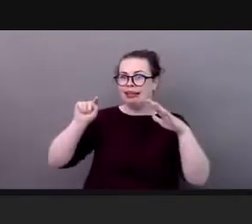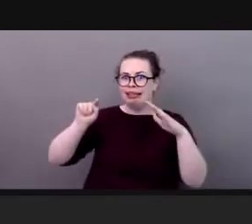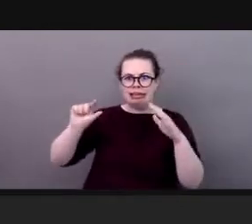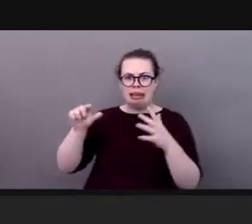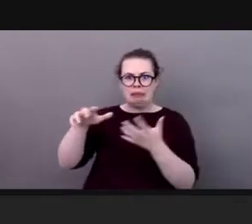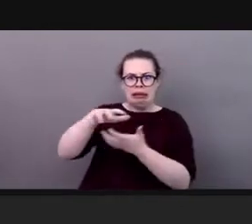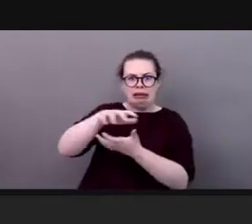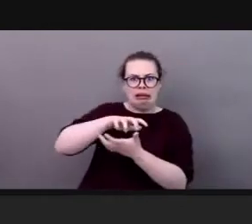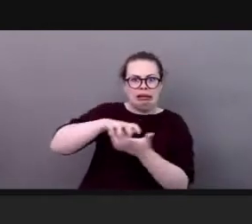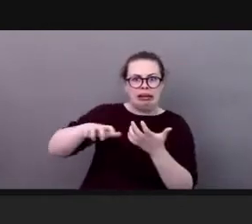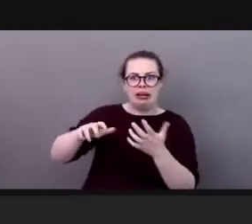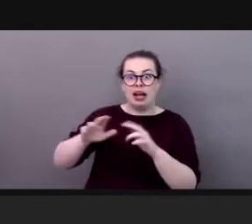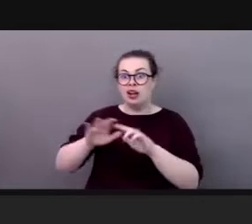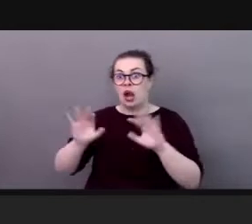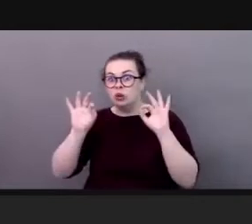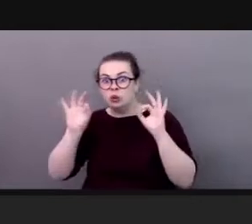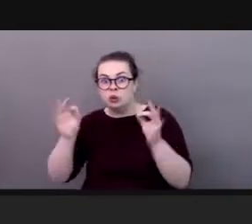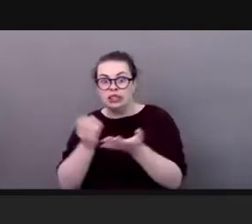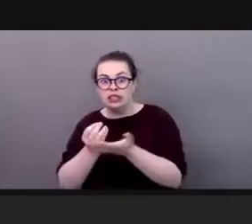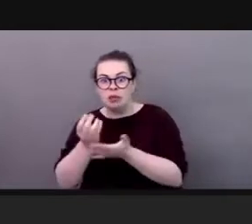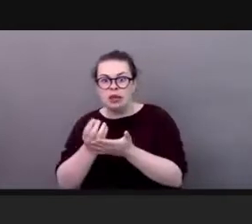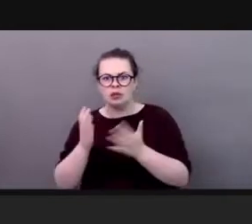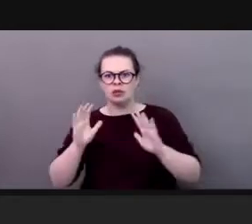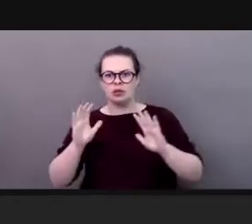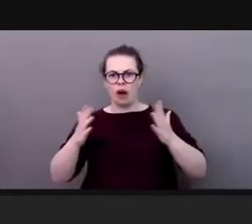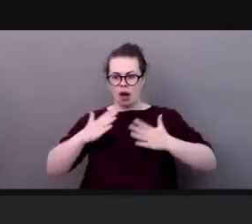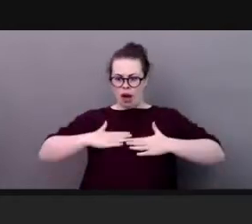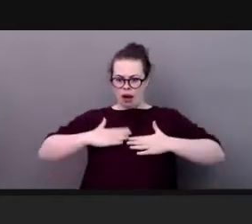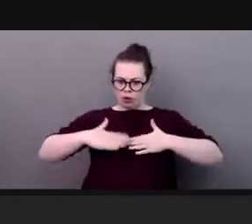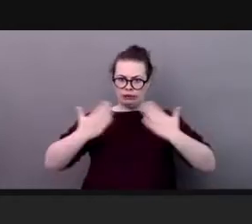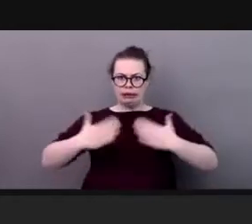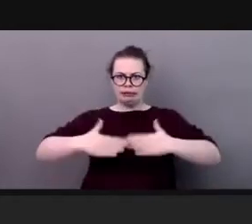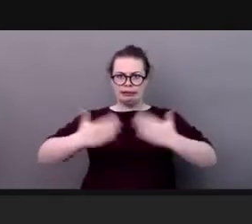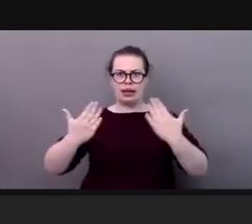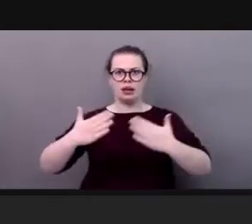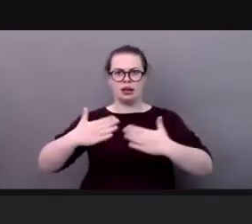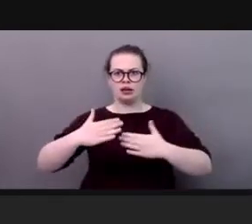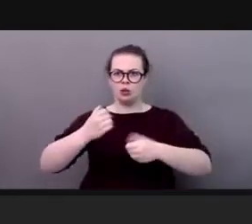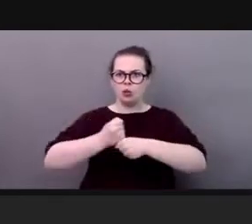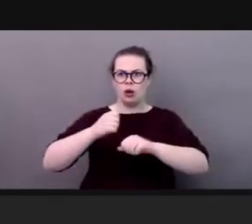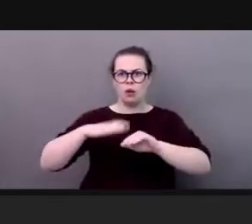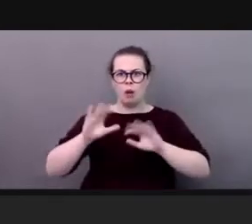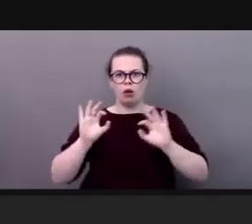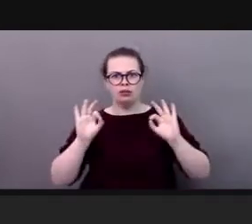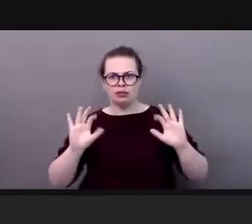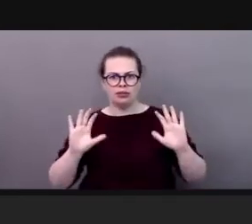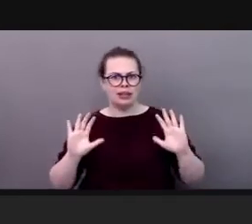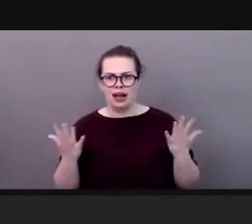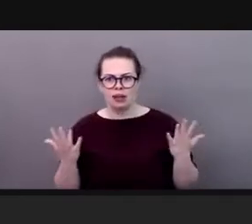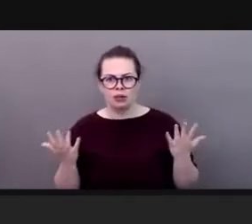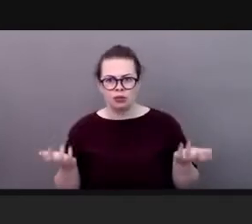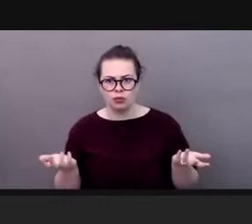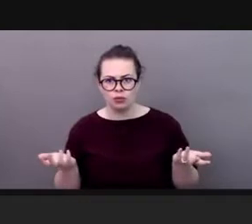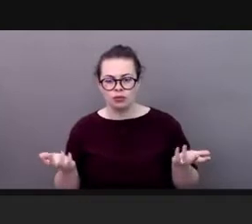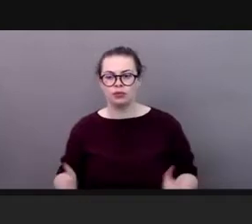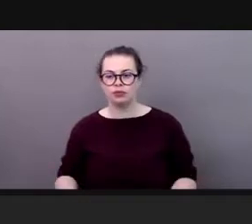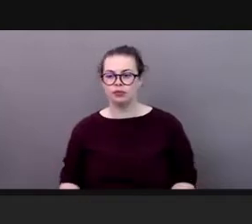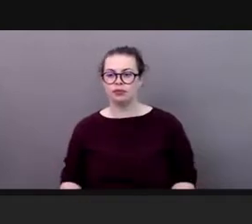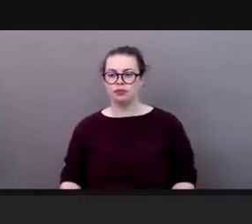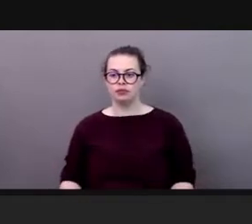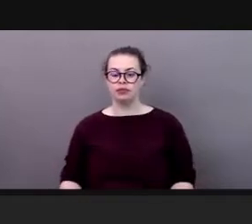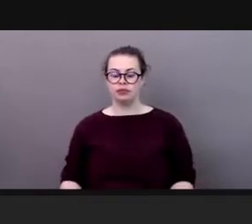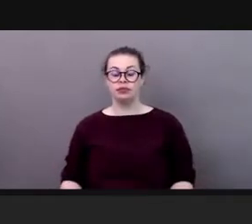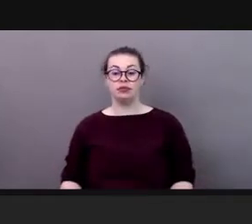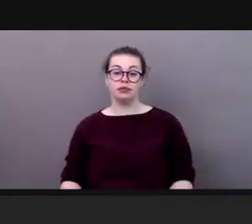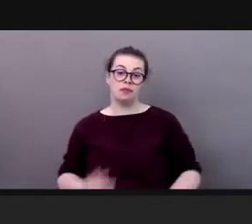and integrated in our daily operations? As well as, of course, we want to mainstream